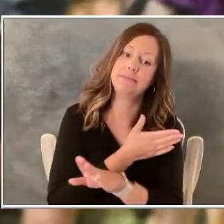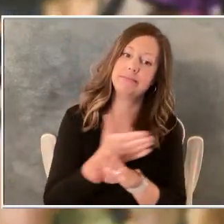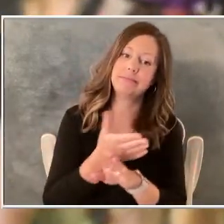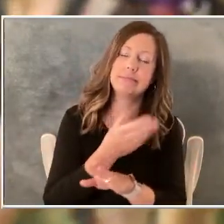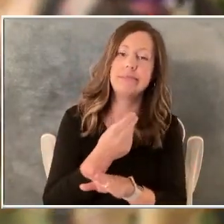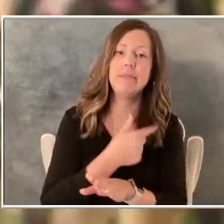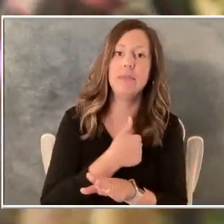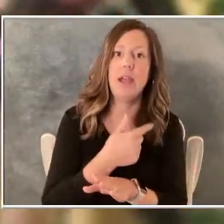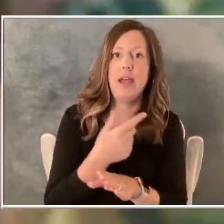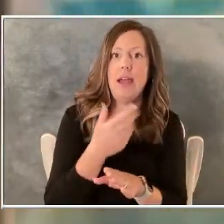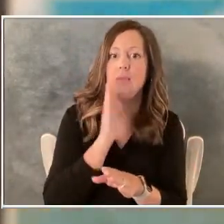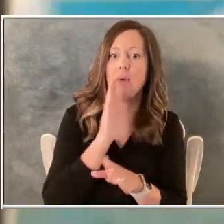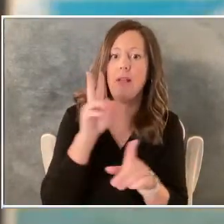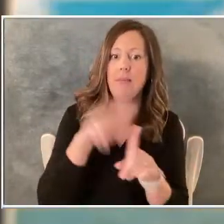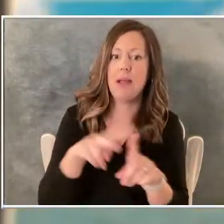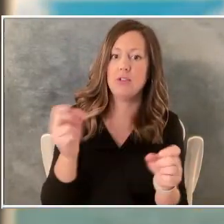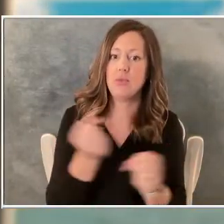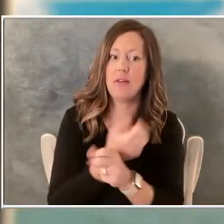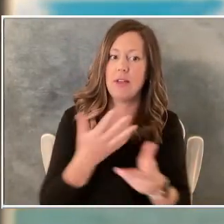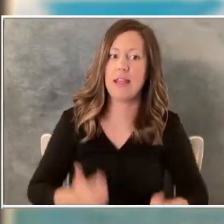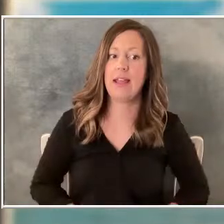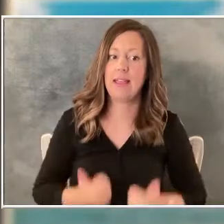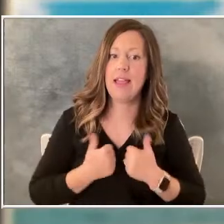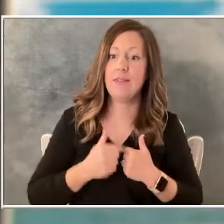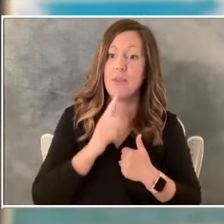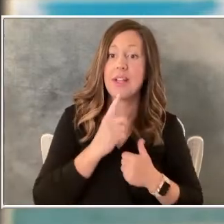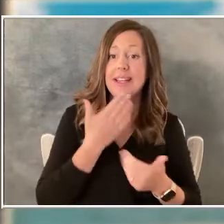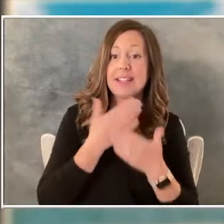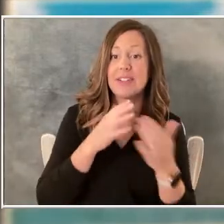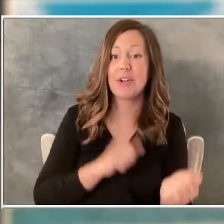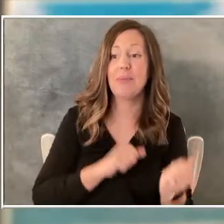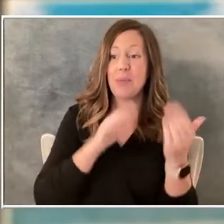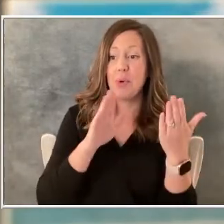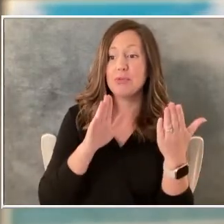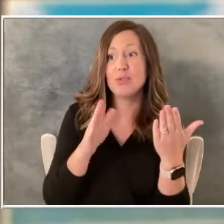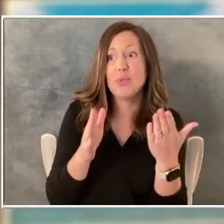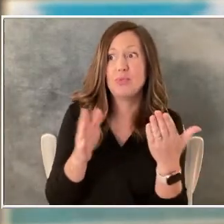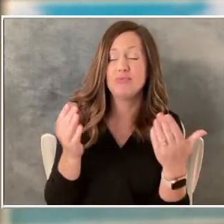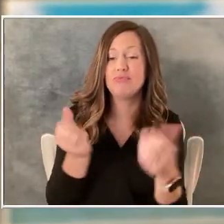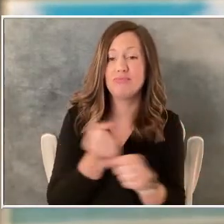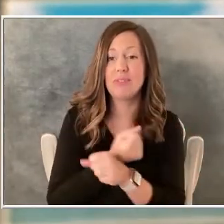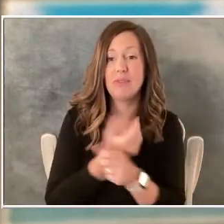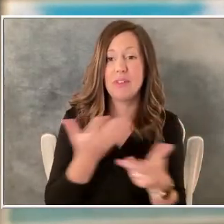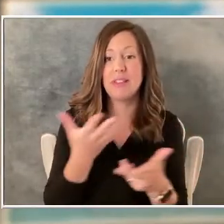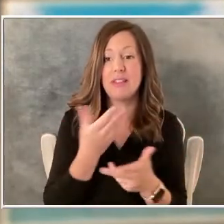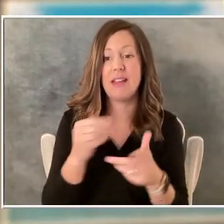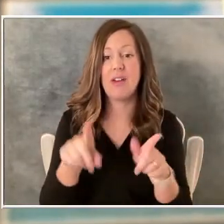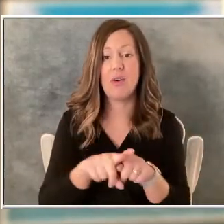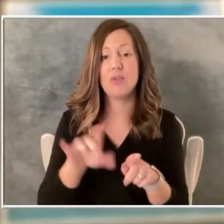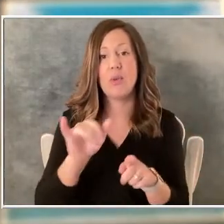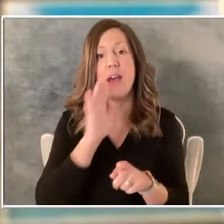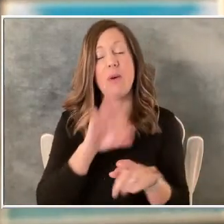in life, like how being proactive is like a good approach to almost anything, and that also comes in effect with our healthcare as